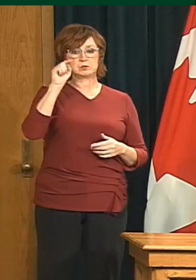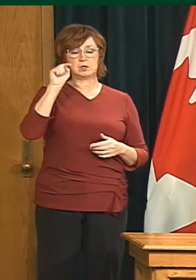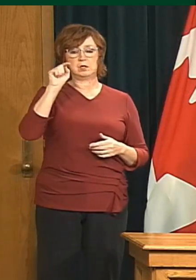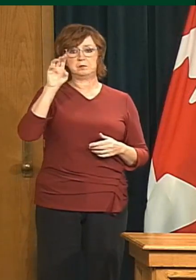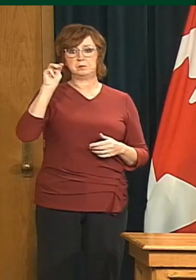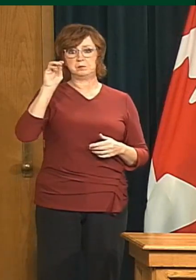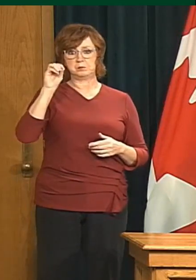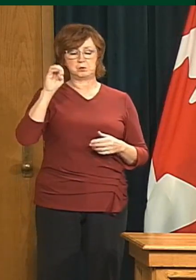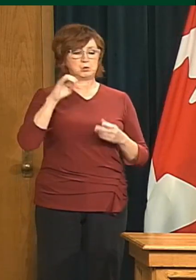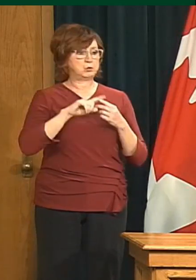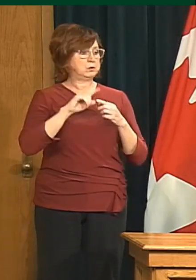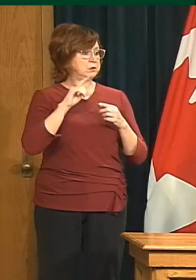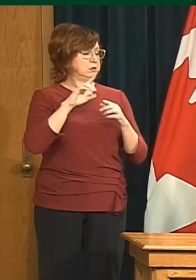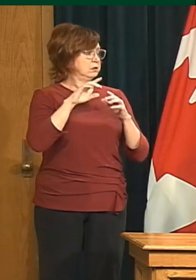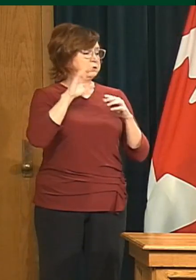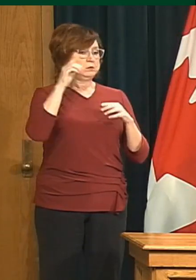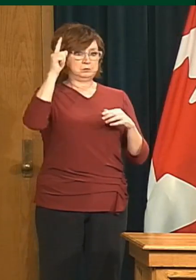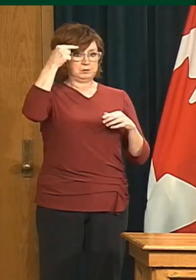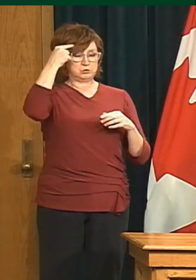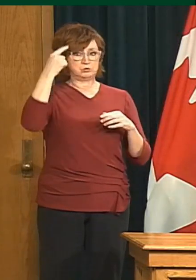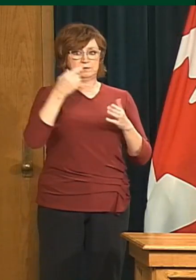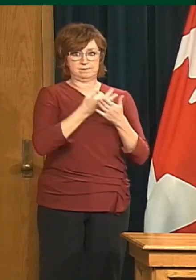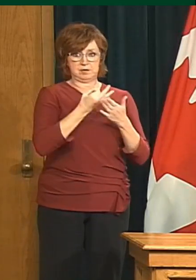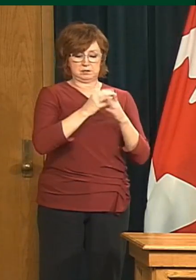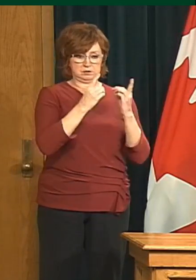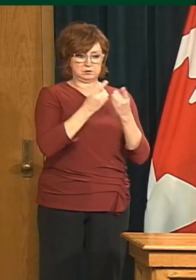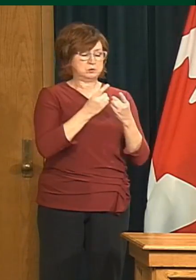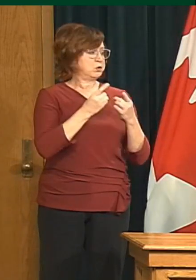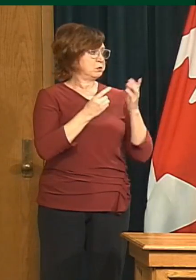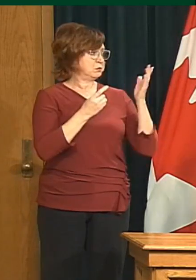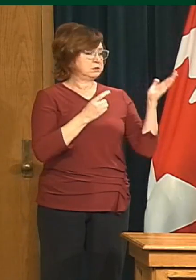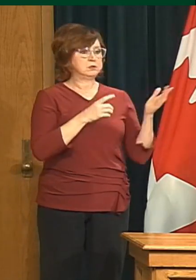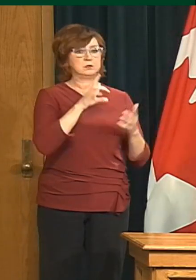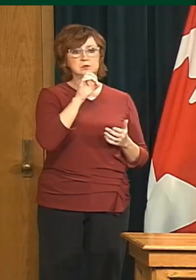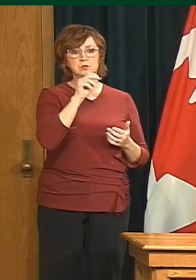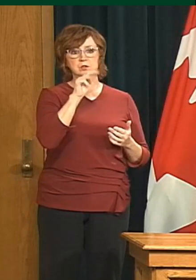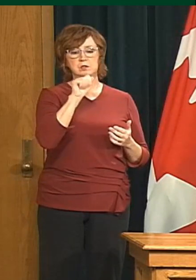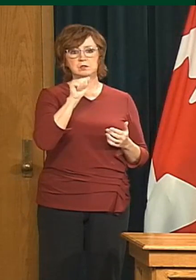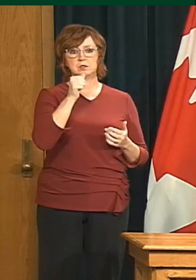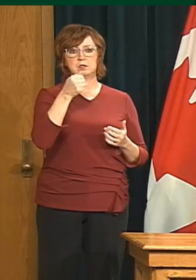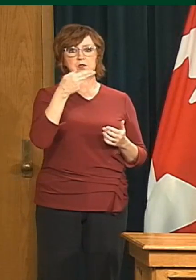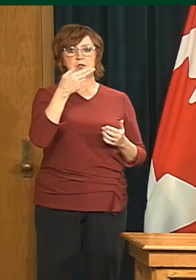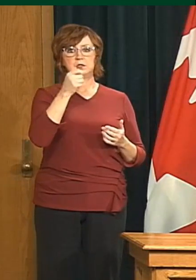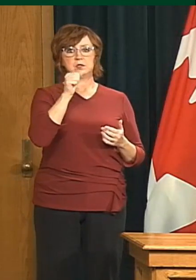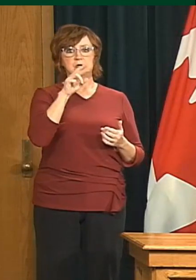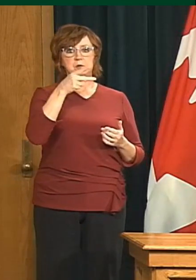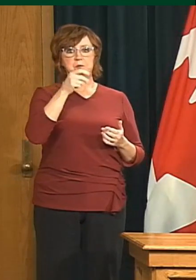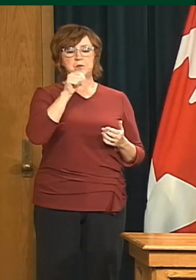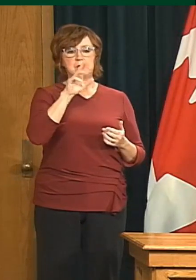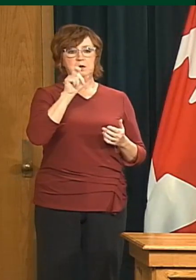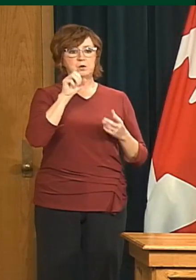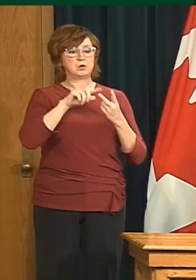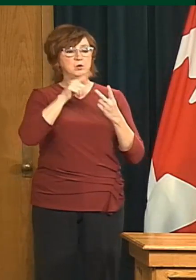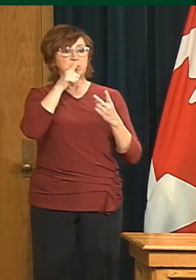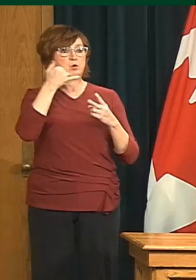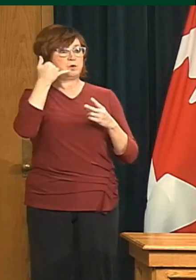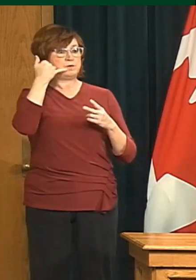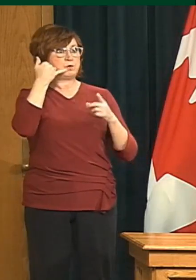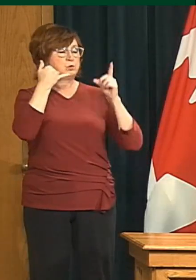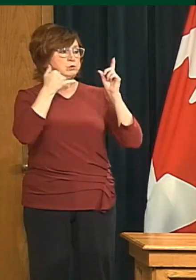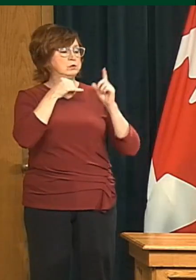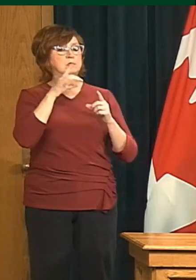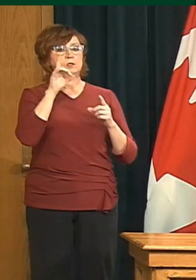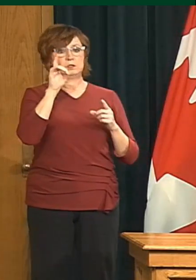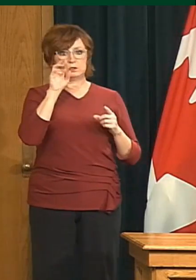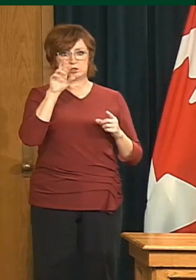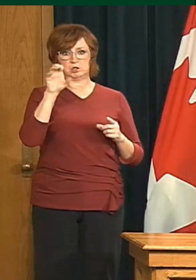Donna Harpauer. Joining us on the line is Dr. Saqib Shahab, Chief Medical Health Officer for the